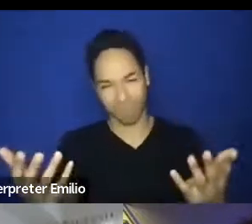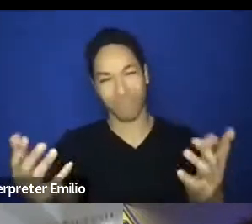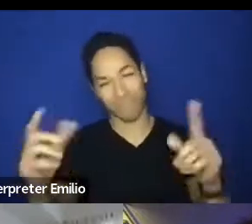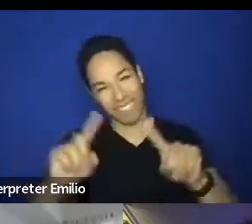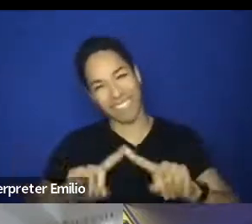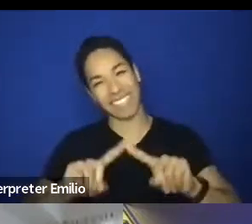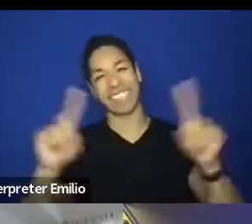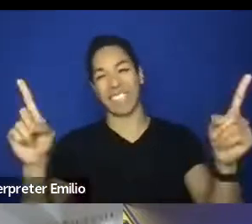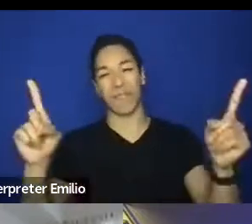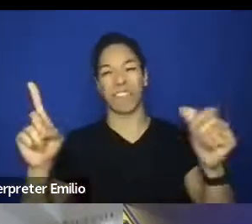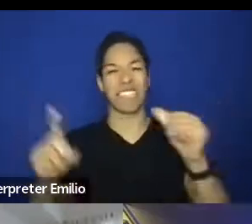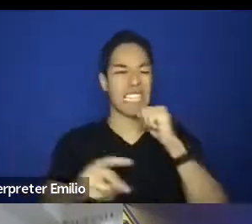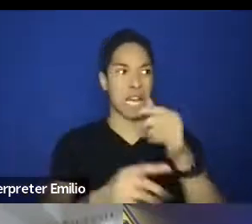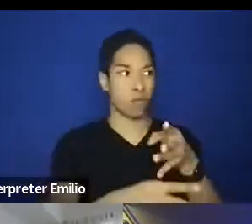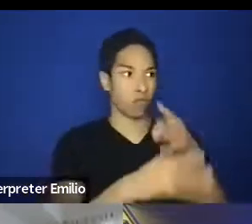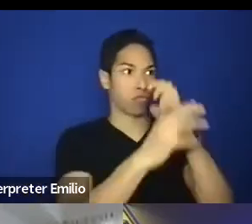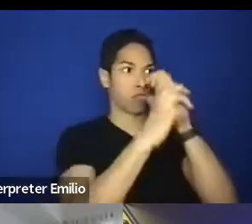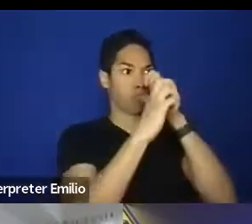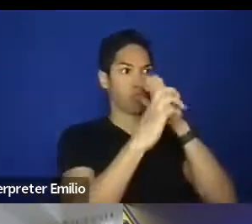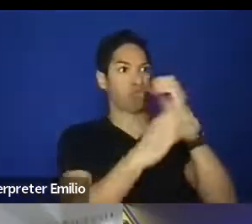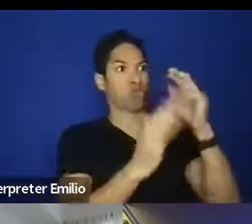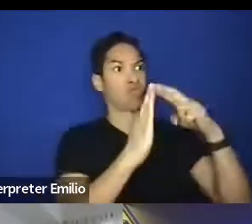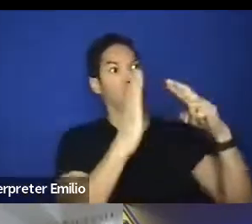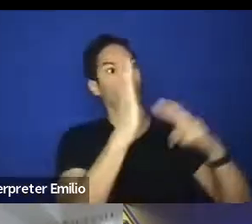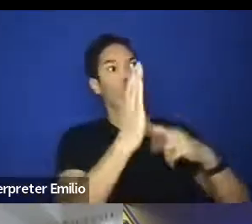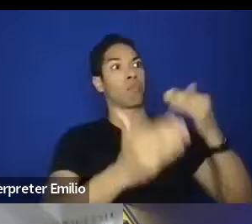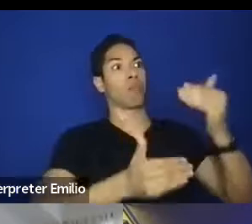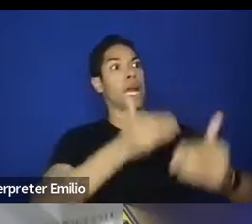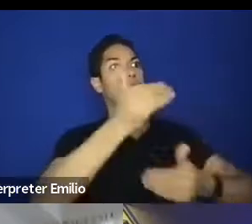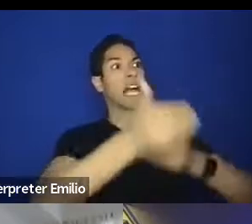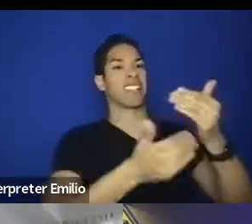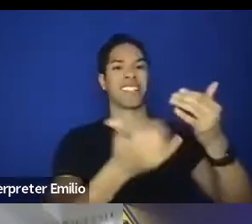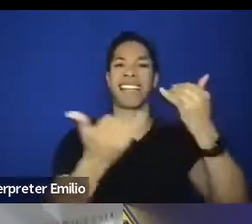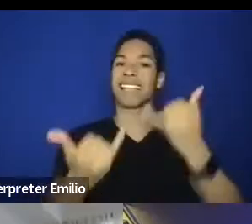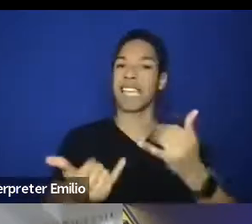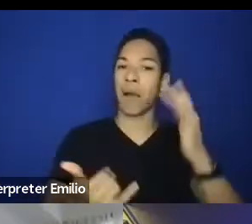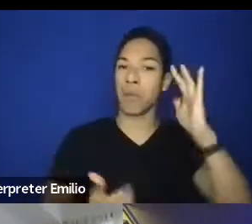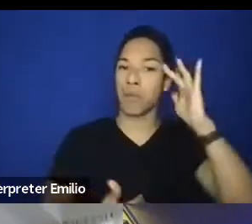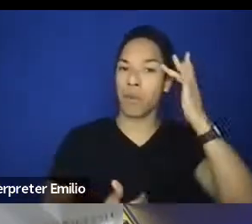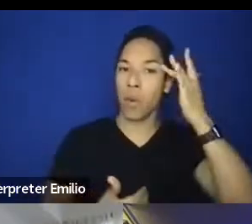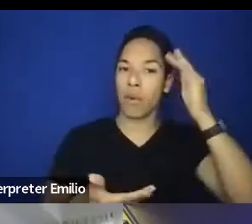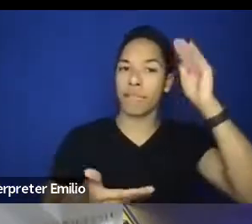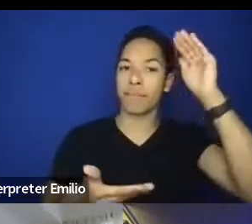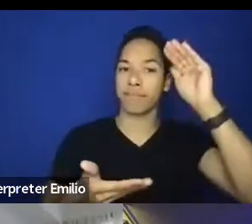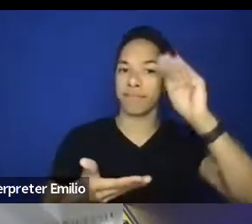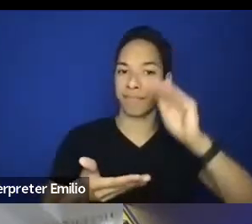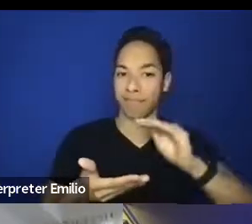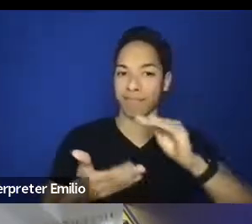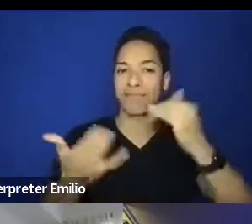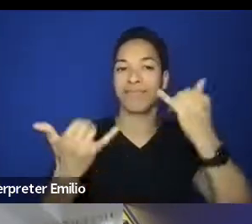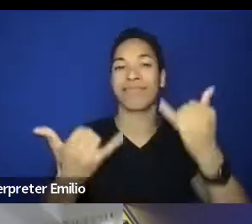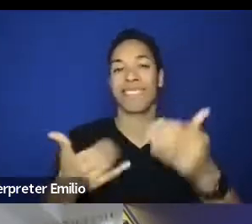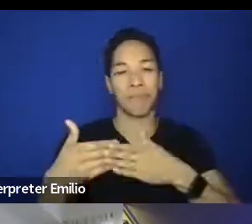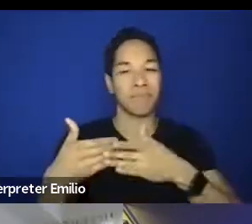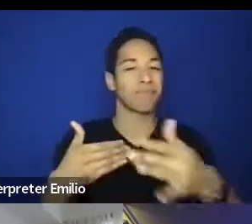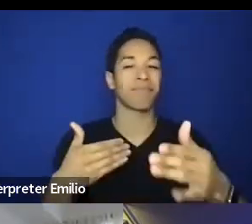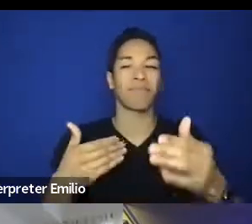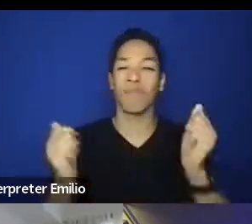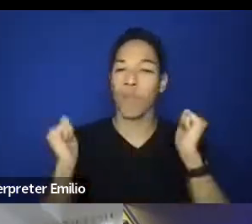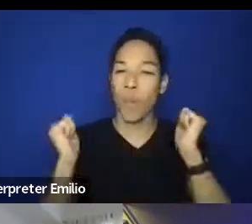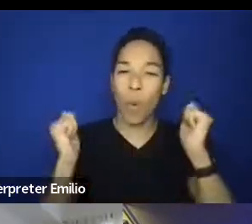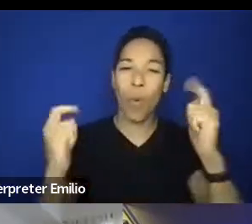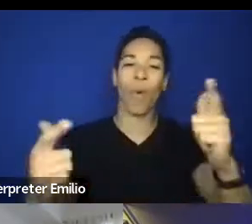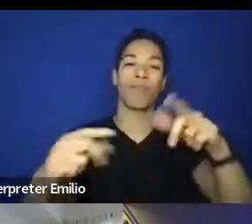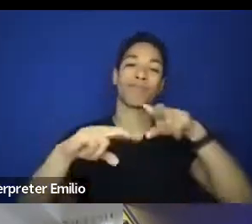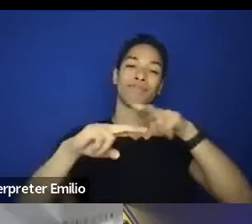of rigidity, suddenly it's not bothersome. And now we're all enjoying the play. All of us can sit there